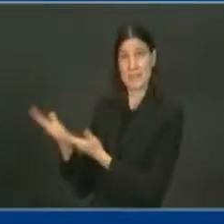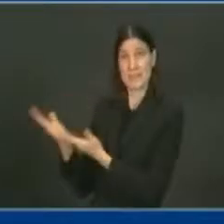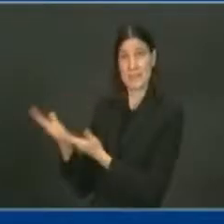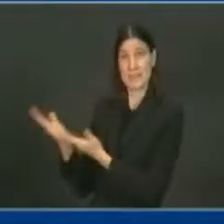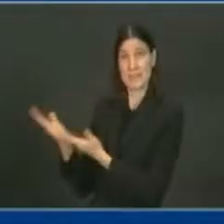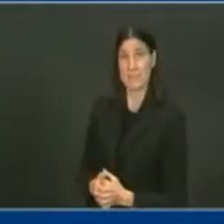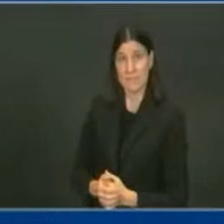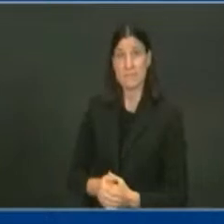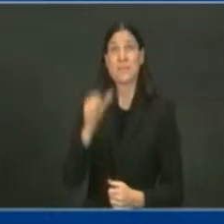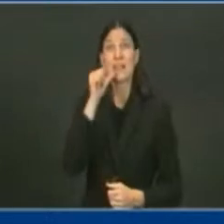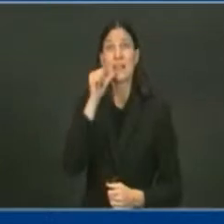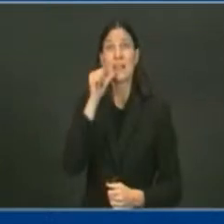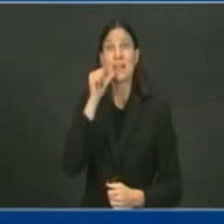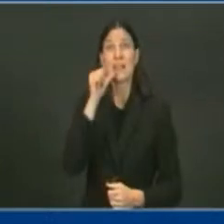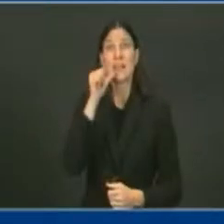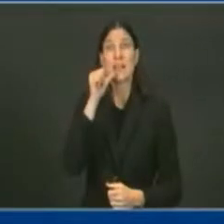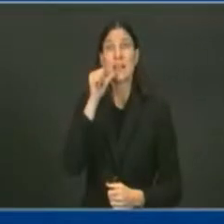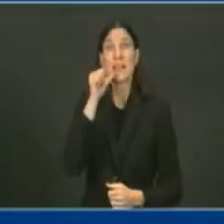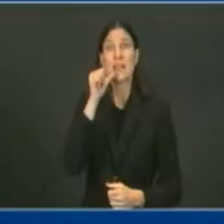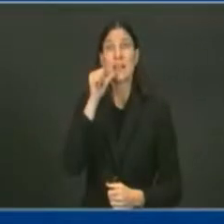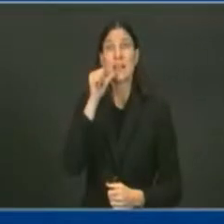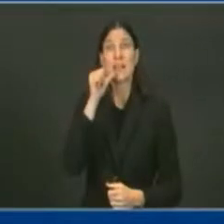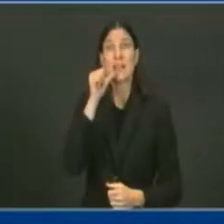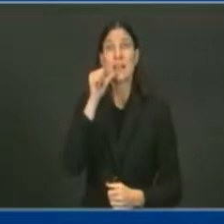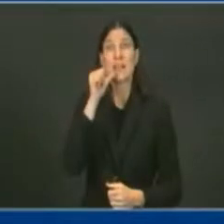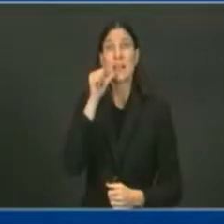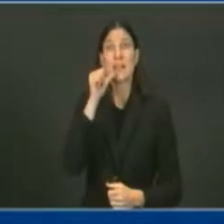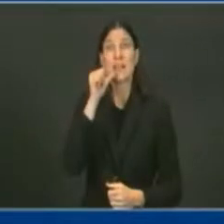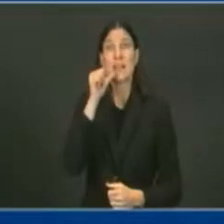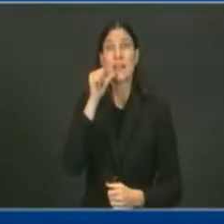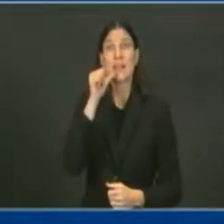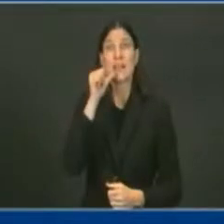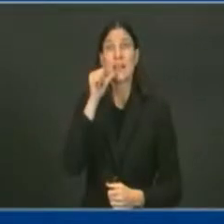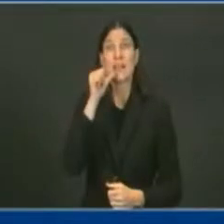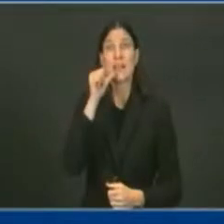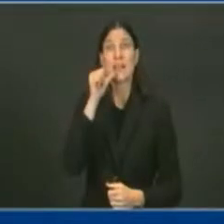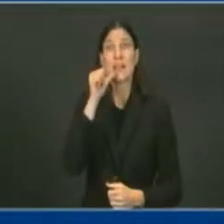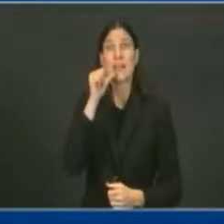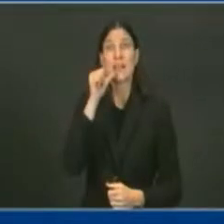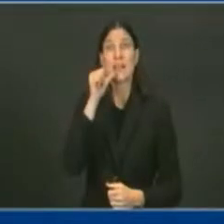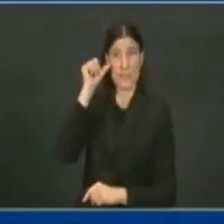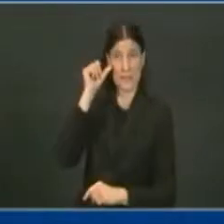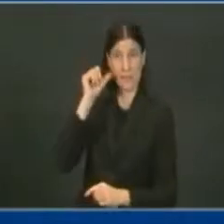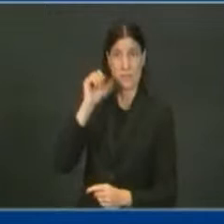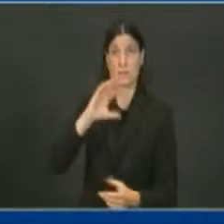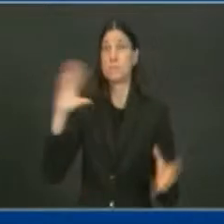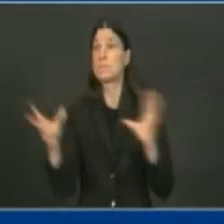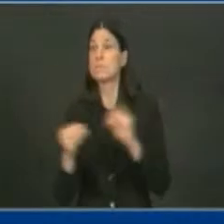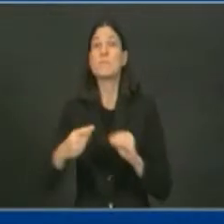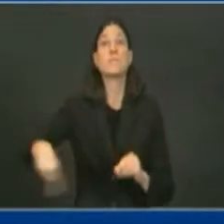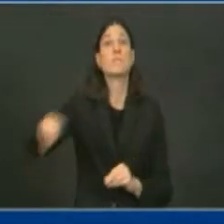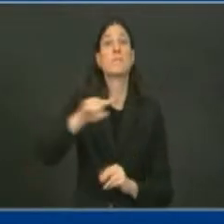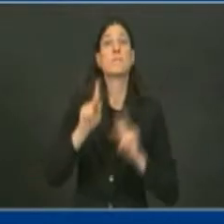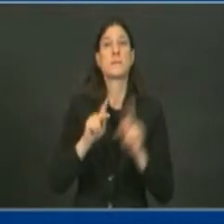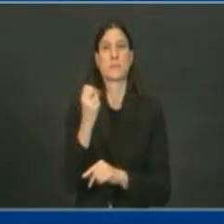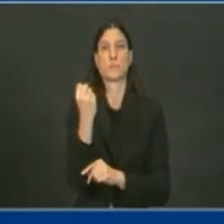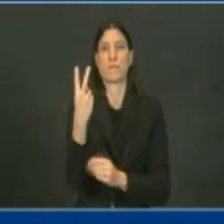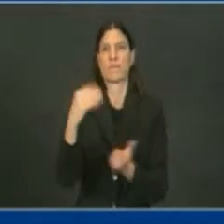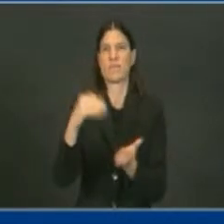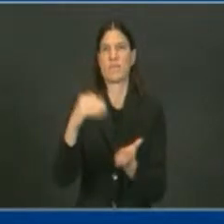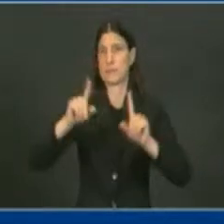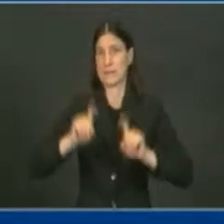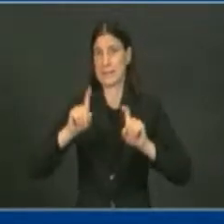As we always do, yesterday we had 880 new cases out of 12,000 tests. So that gives